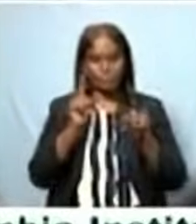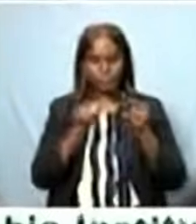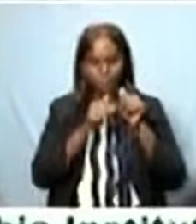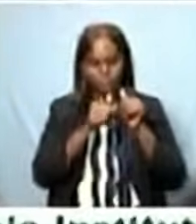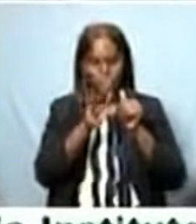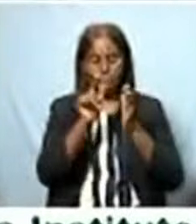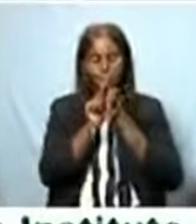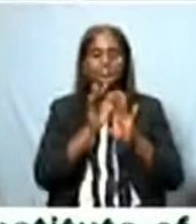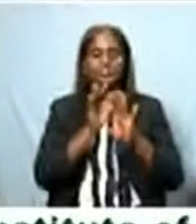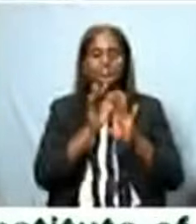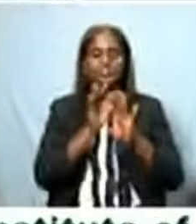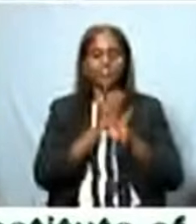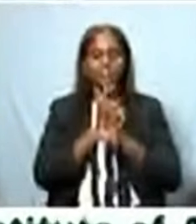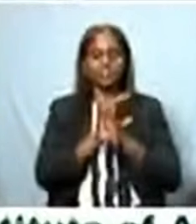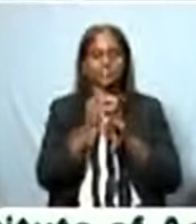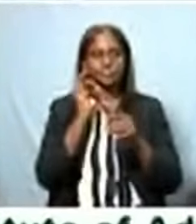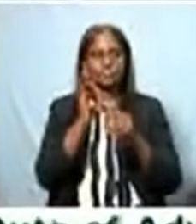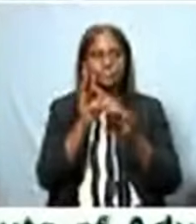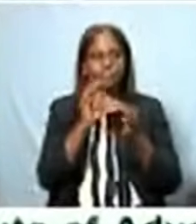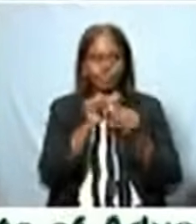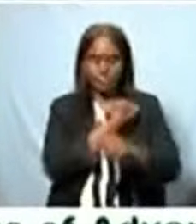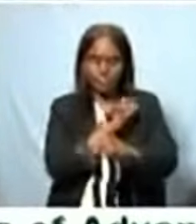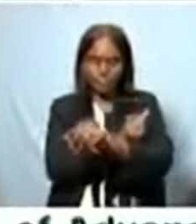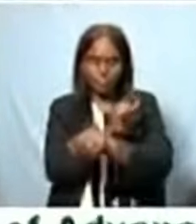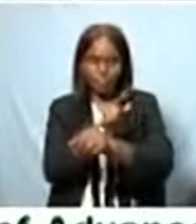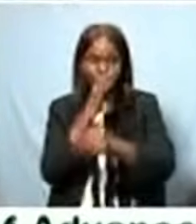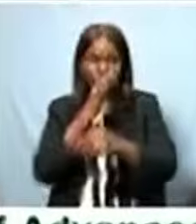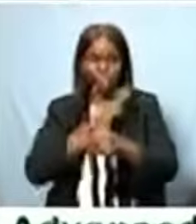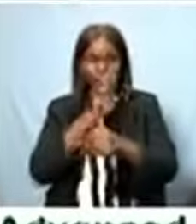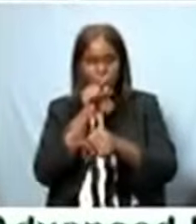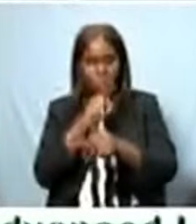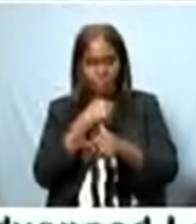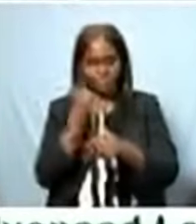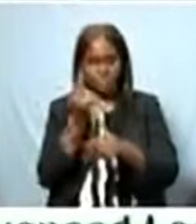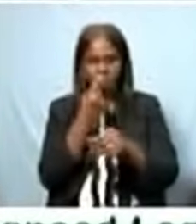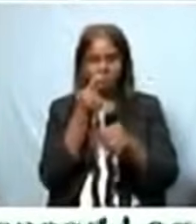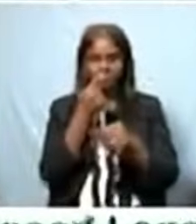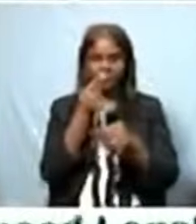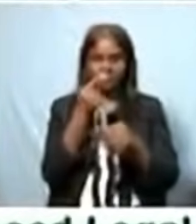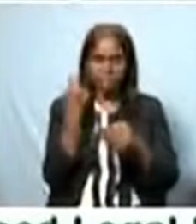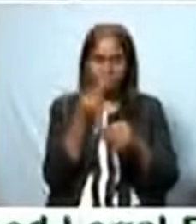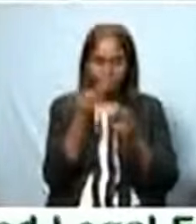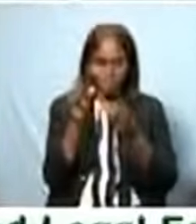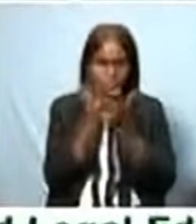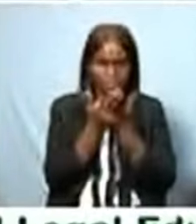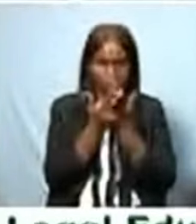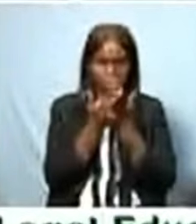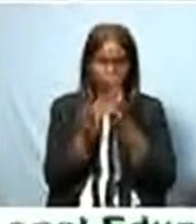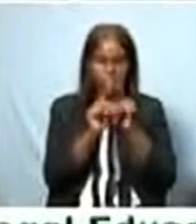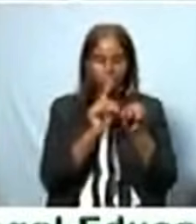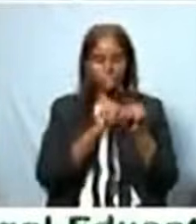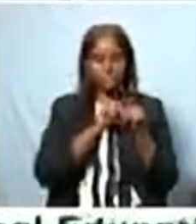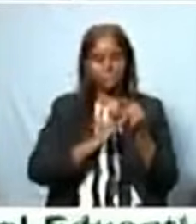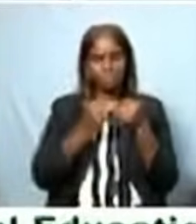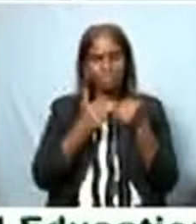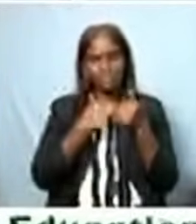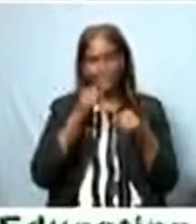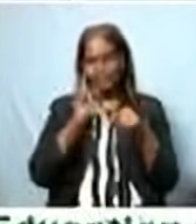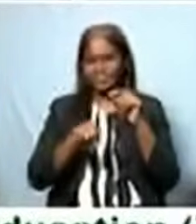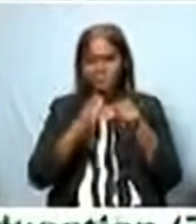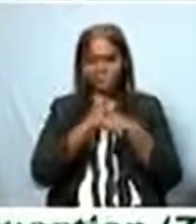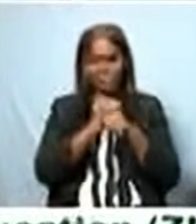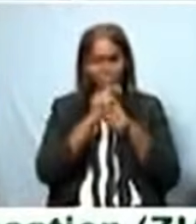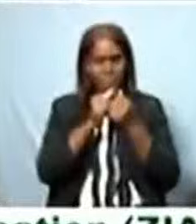to the laws of Zambia? If I had the authority, Madam Speaker, I would simply say, let's move an amendment. Unfortunately, I can't make